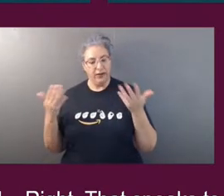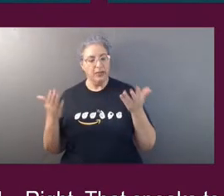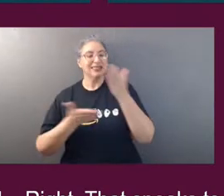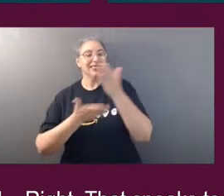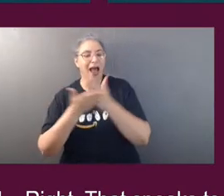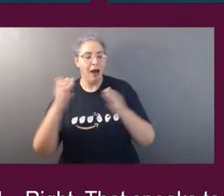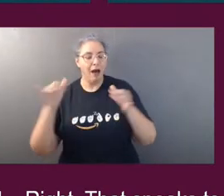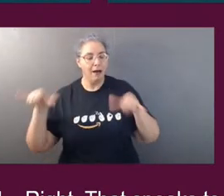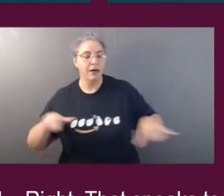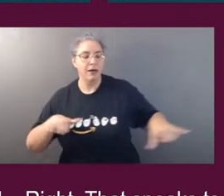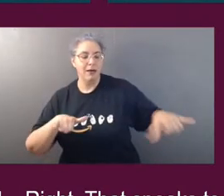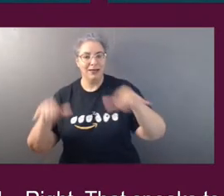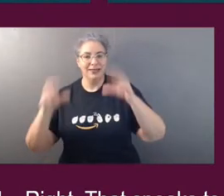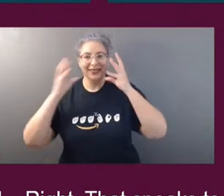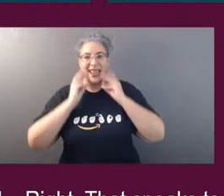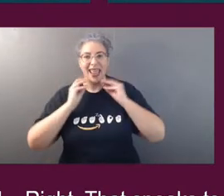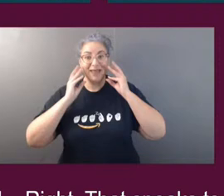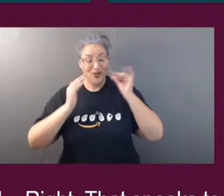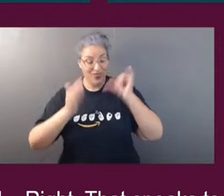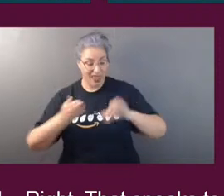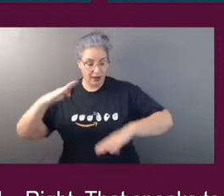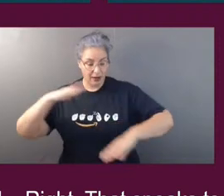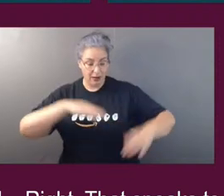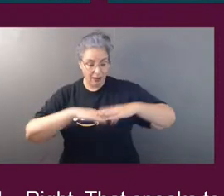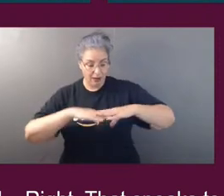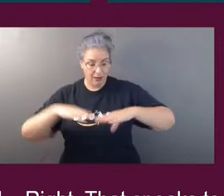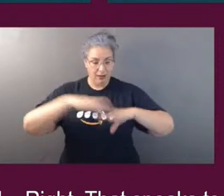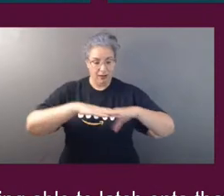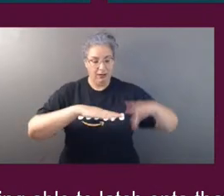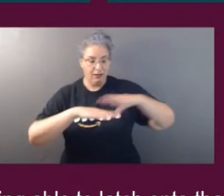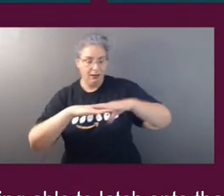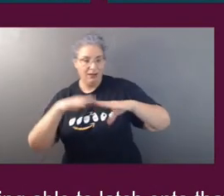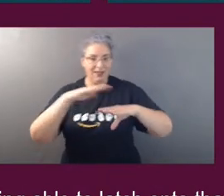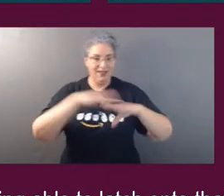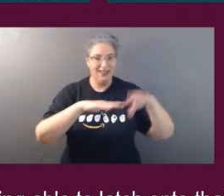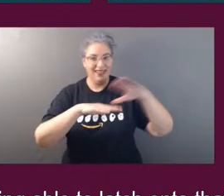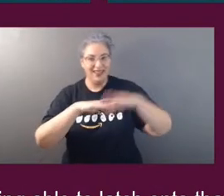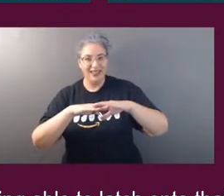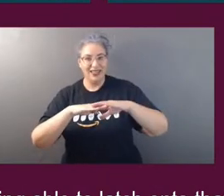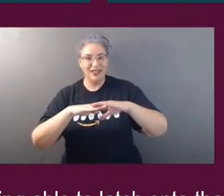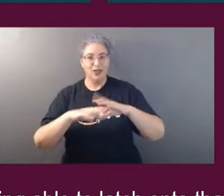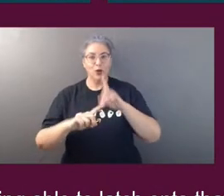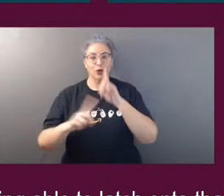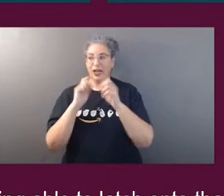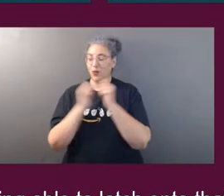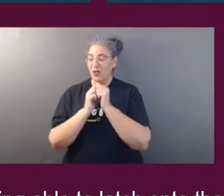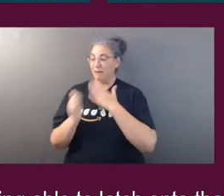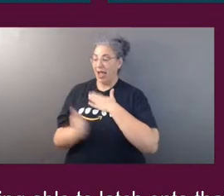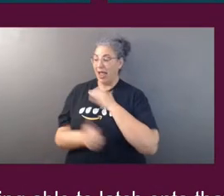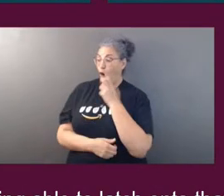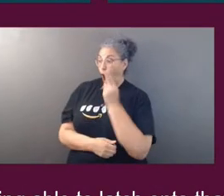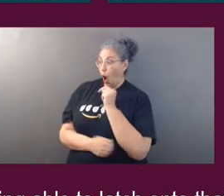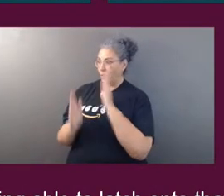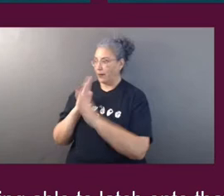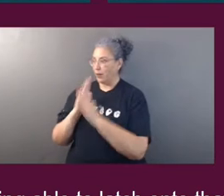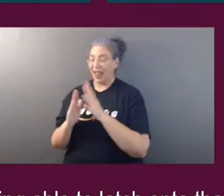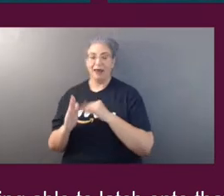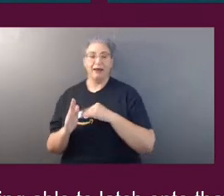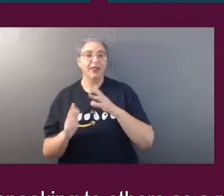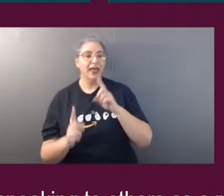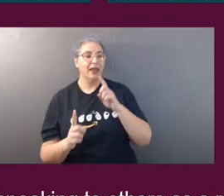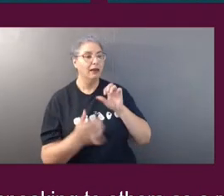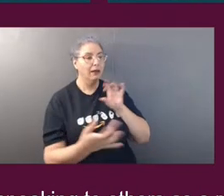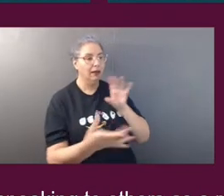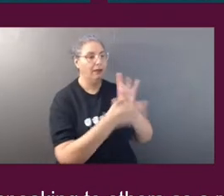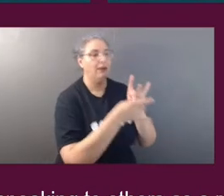human experience. And I think being able to latch on to that, speaking to a community, and then also speaking to others as